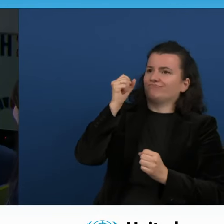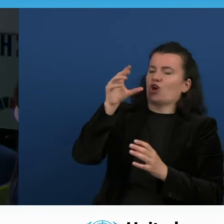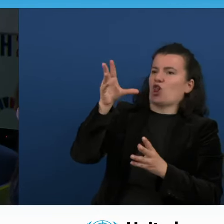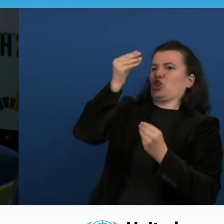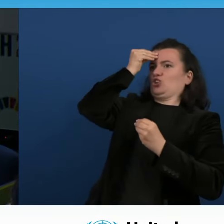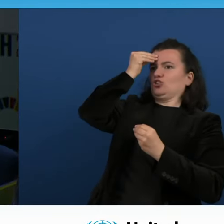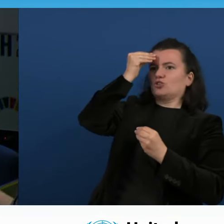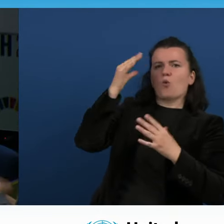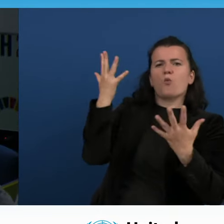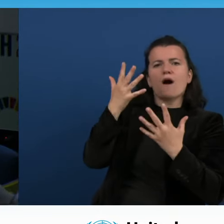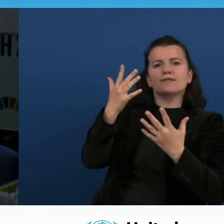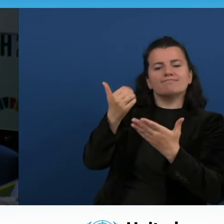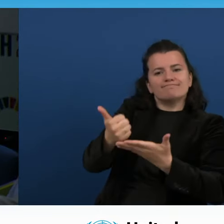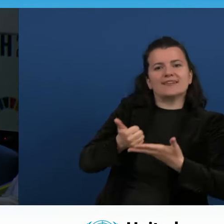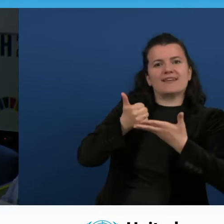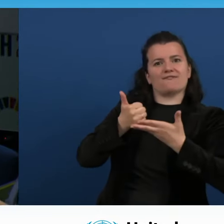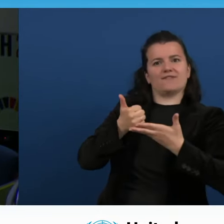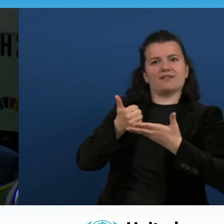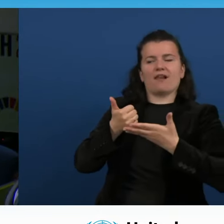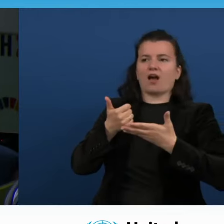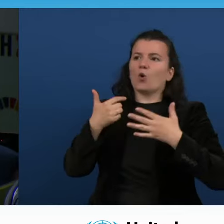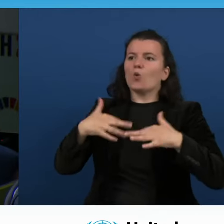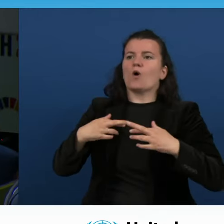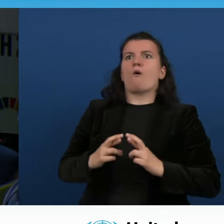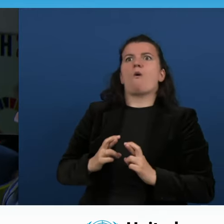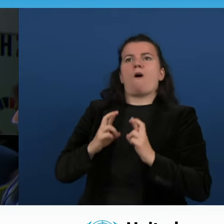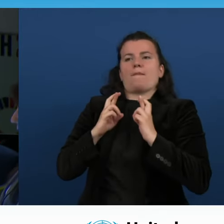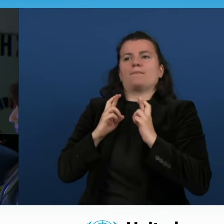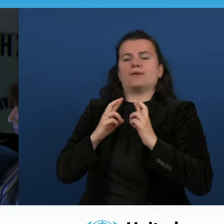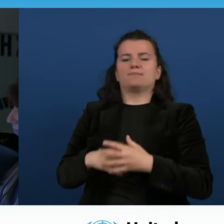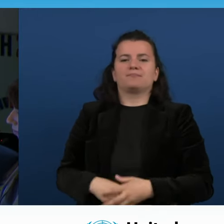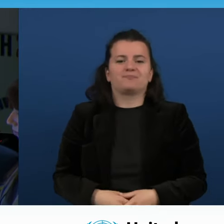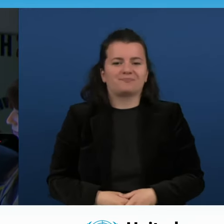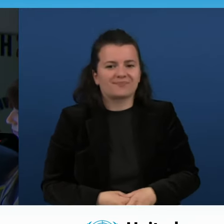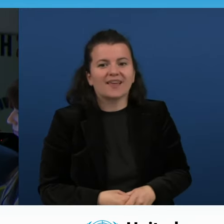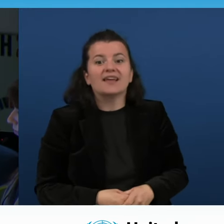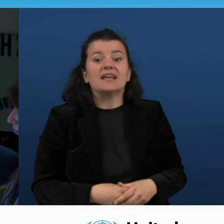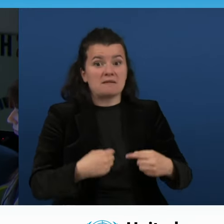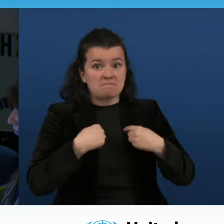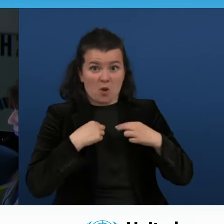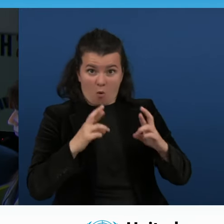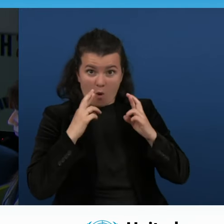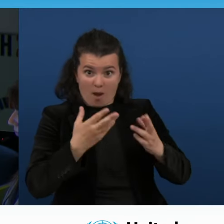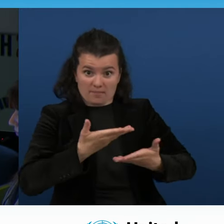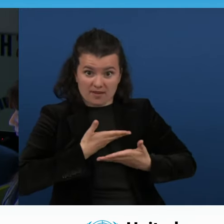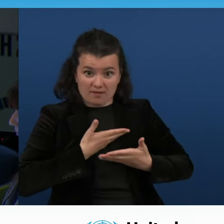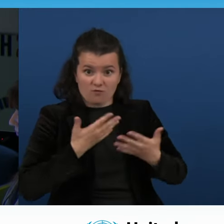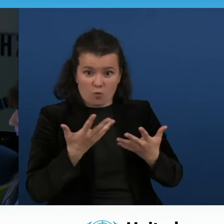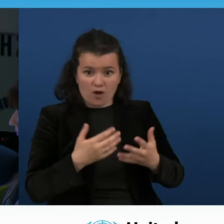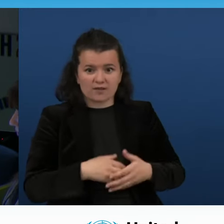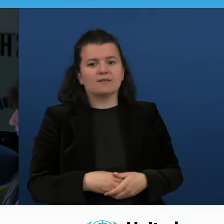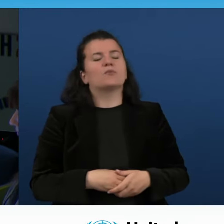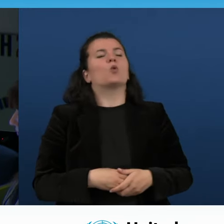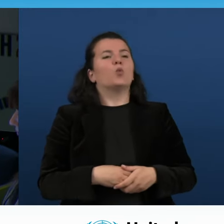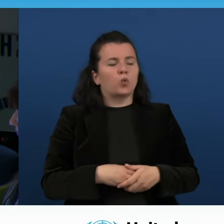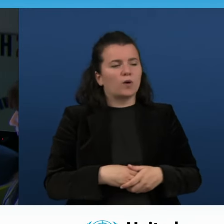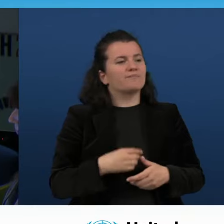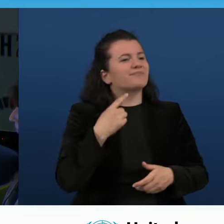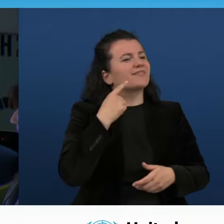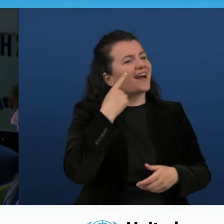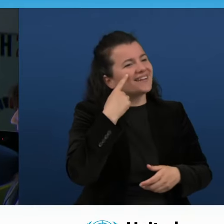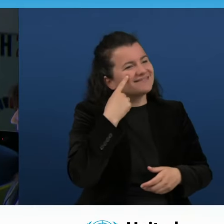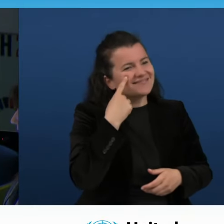like all of us here today and those joining virtually. But in my work firsthand with young changemakers, I've been so privileged to witness